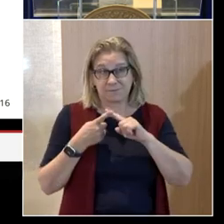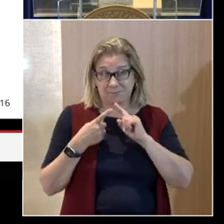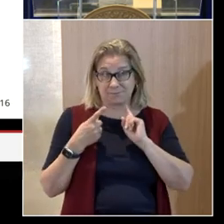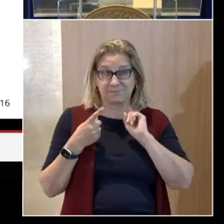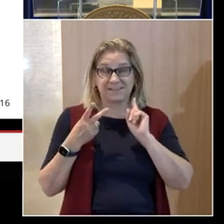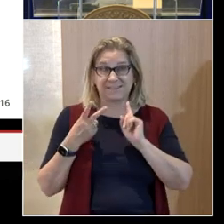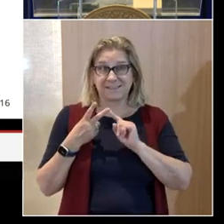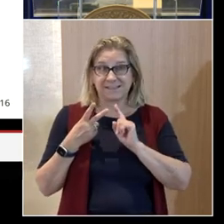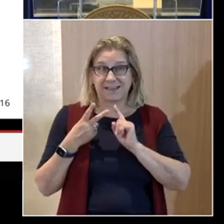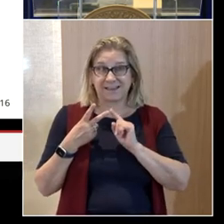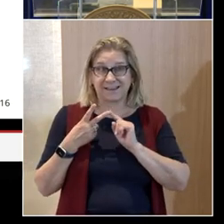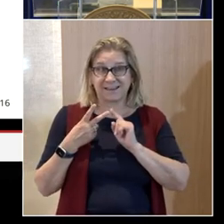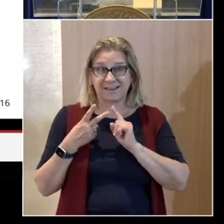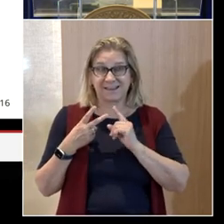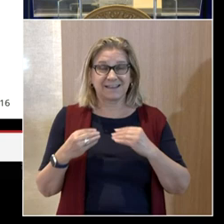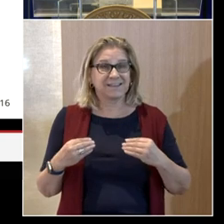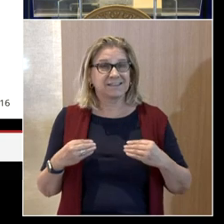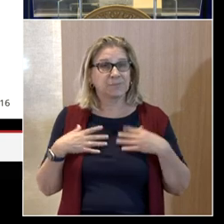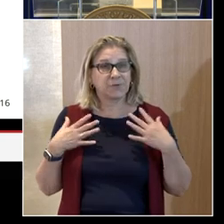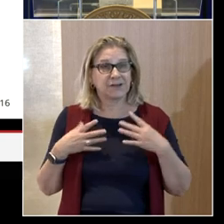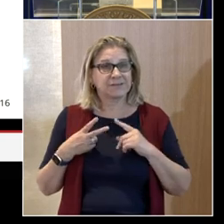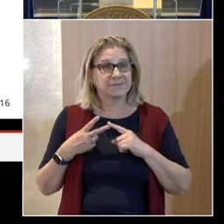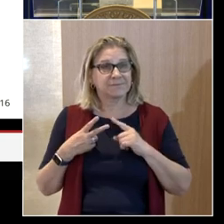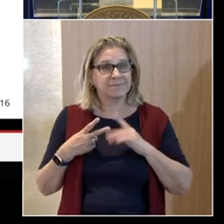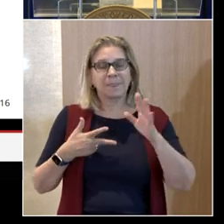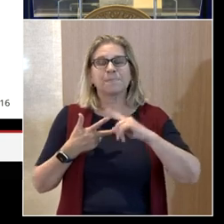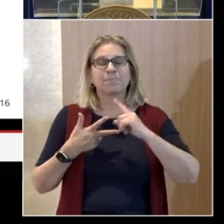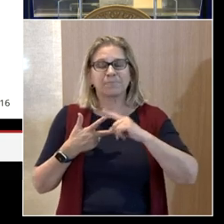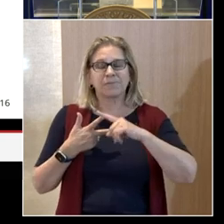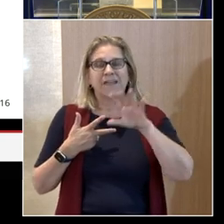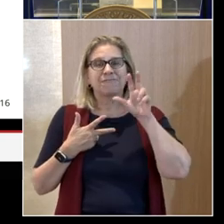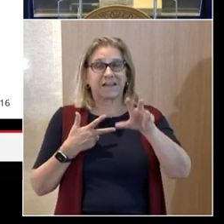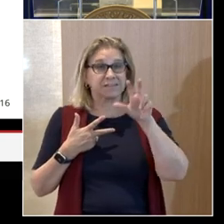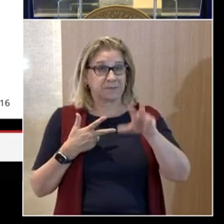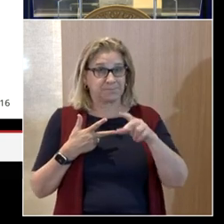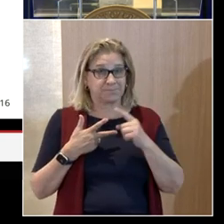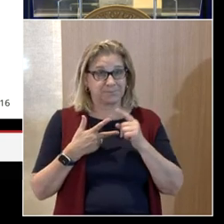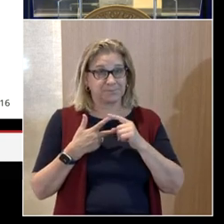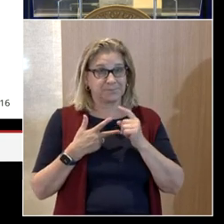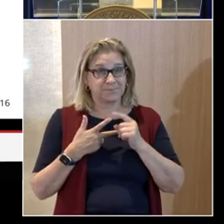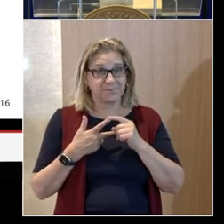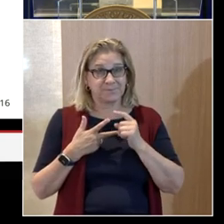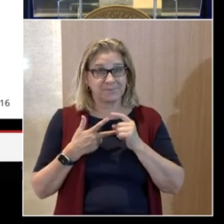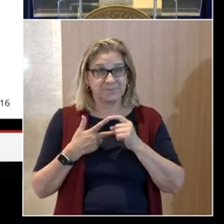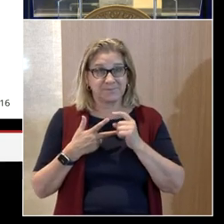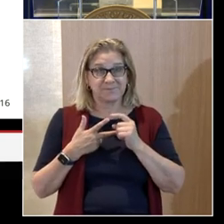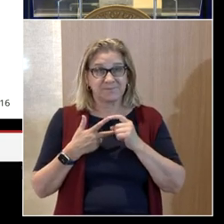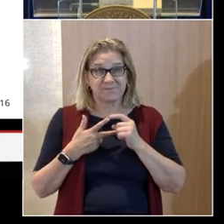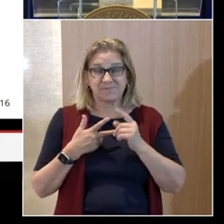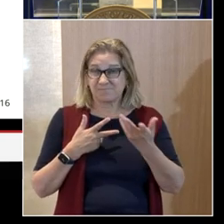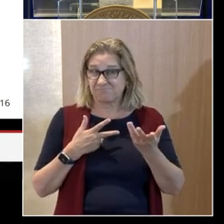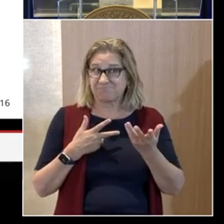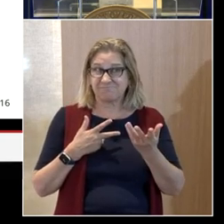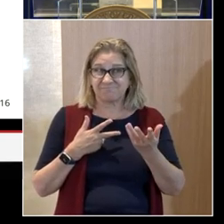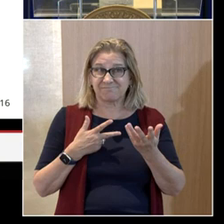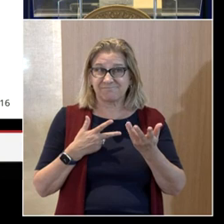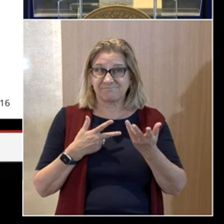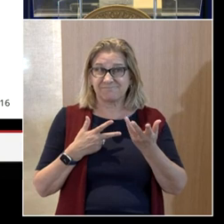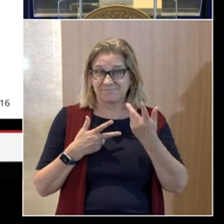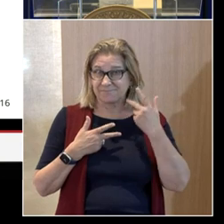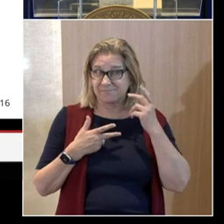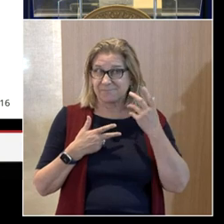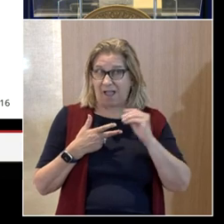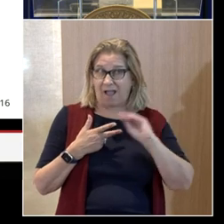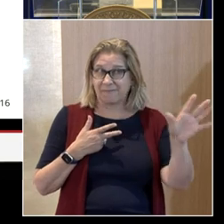doesn't happen without real investment. And the city is obviously here as part of that, but the city can't do it all. We